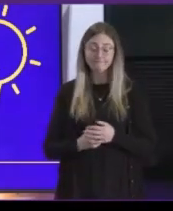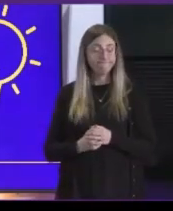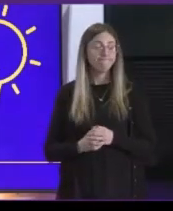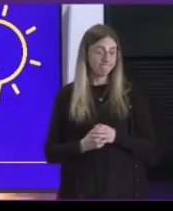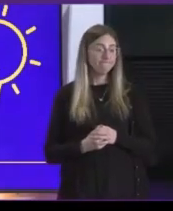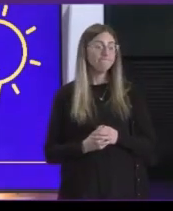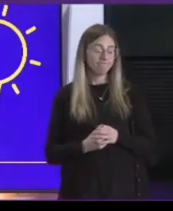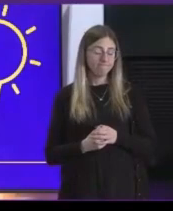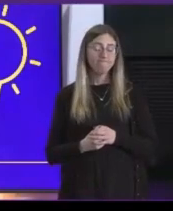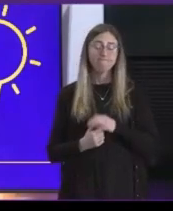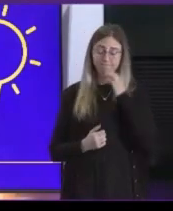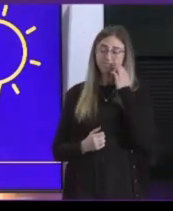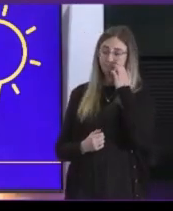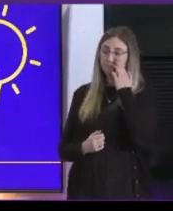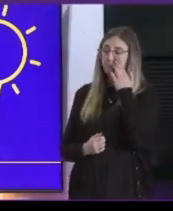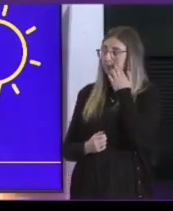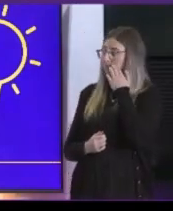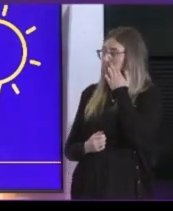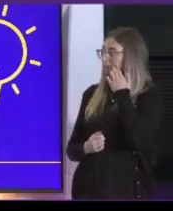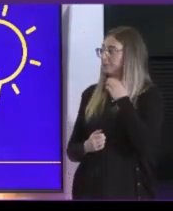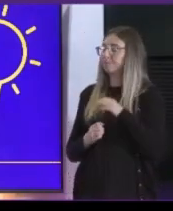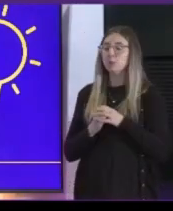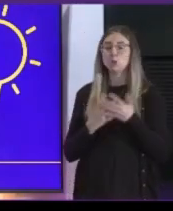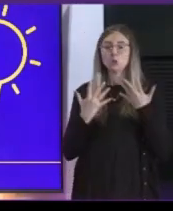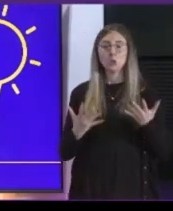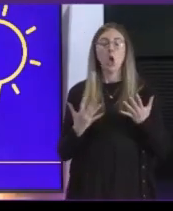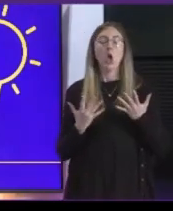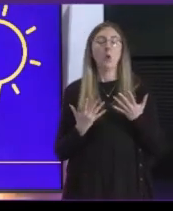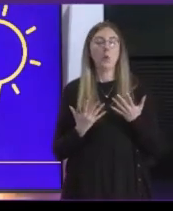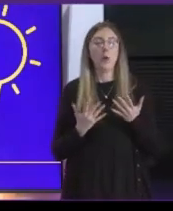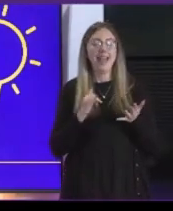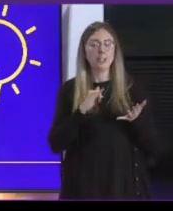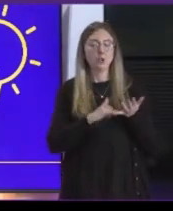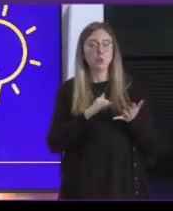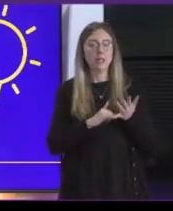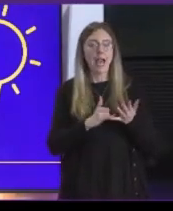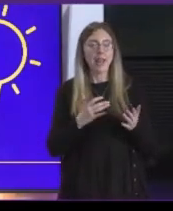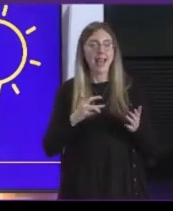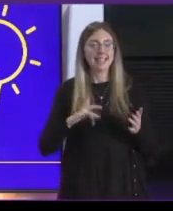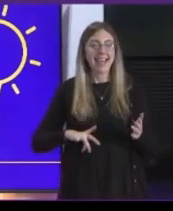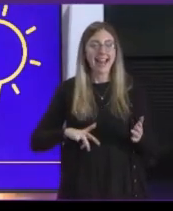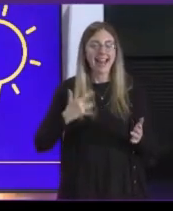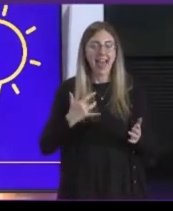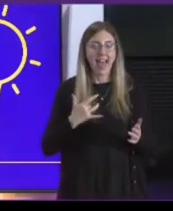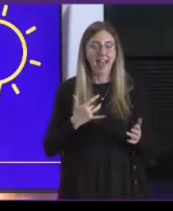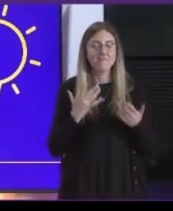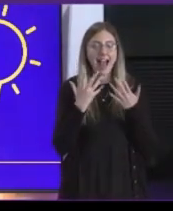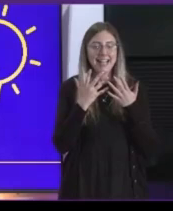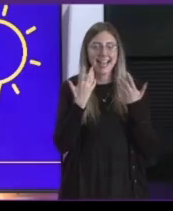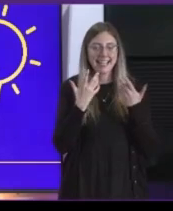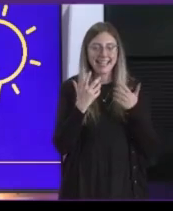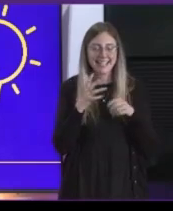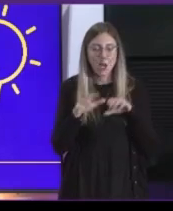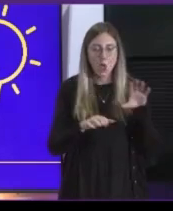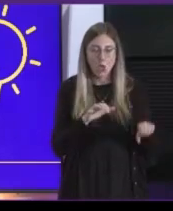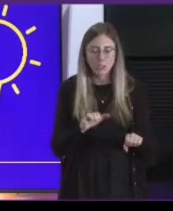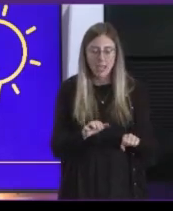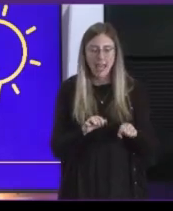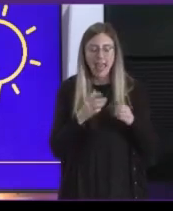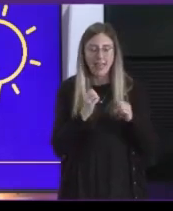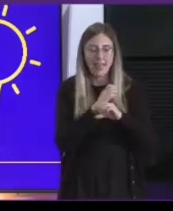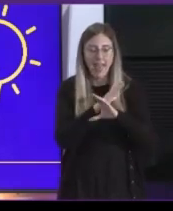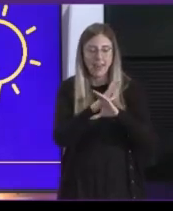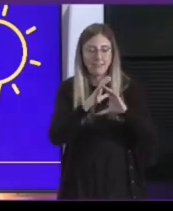products. Cool. So zooming in on Susanna's life as a kitten herder, and then zooming right back out